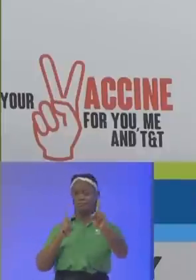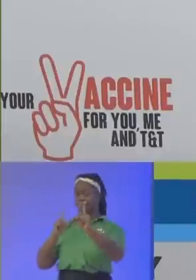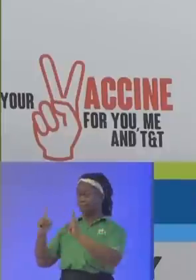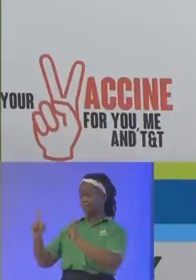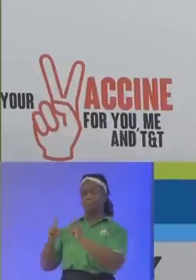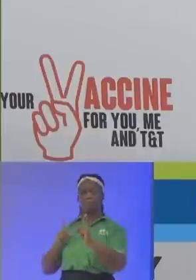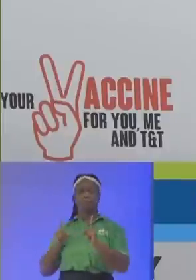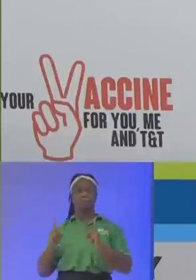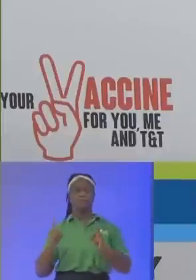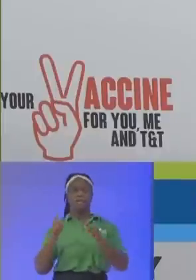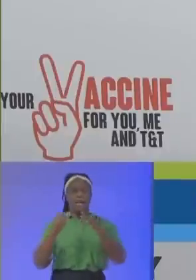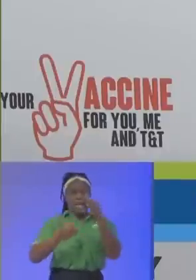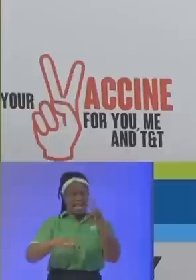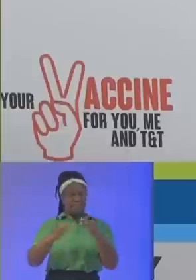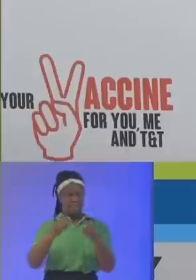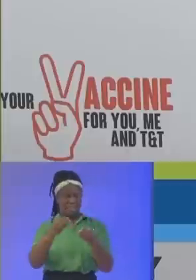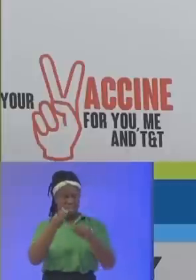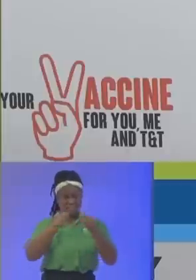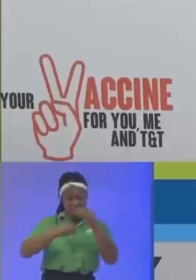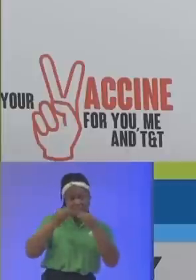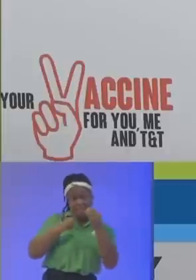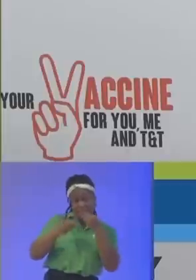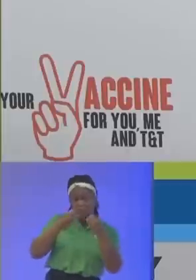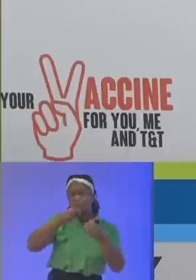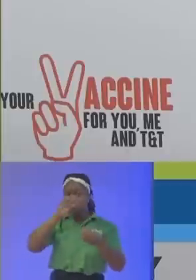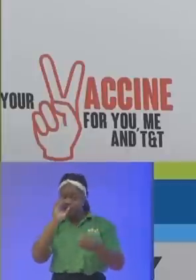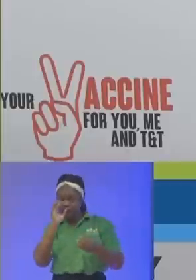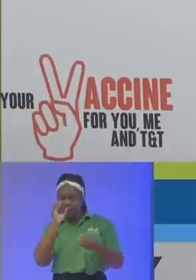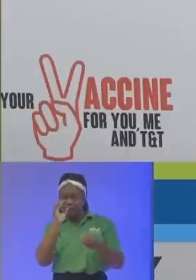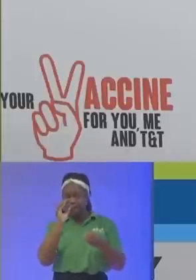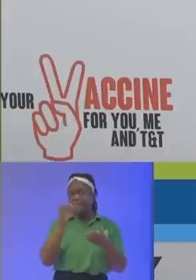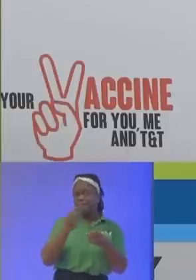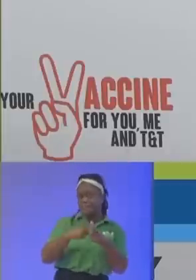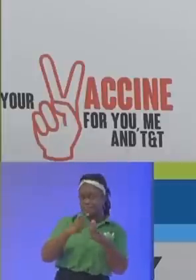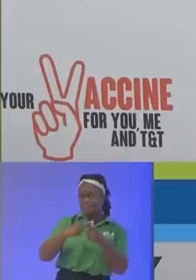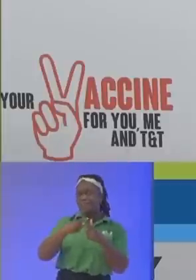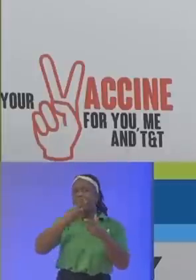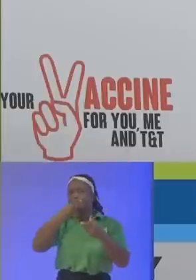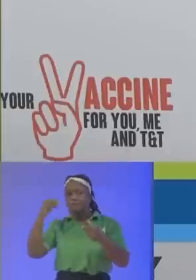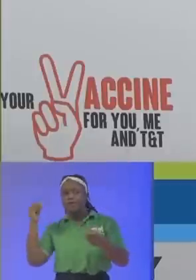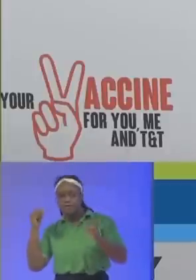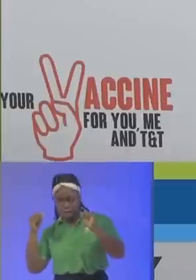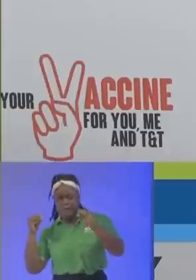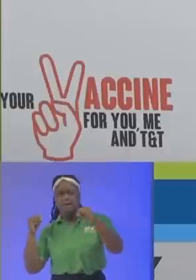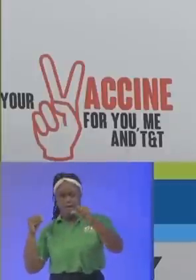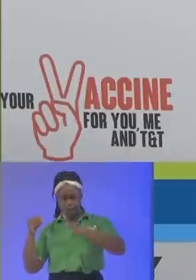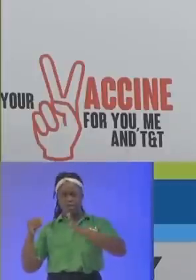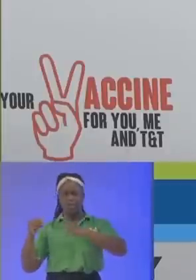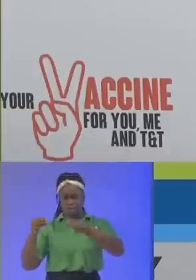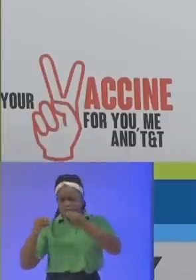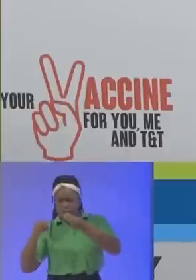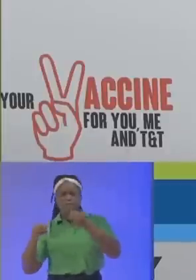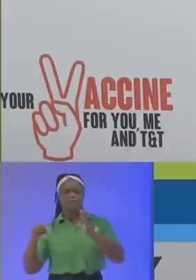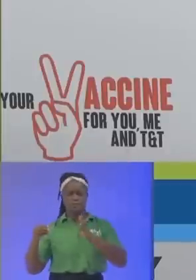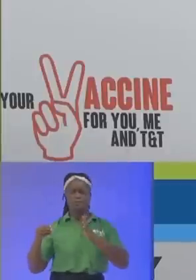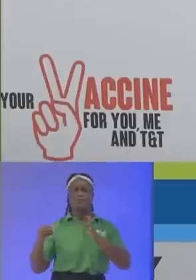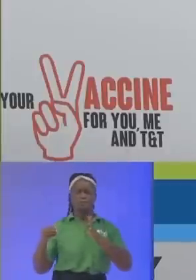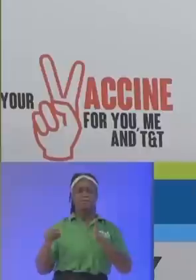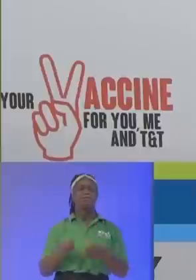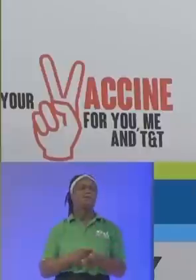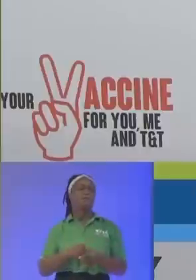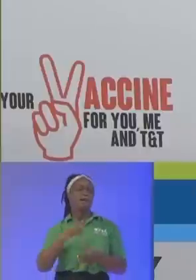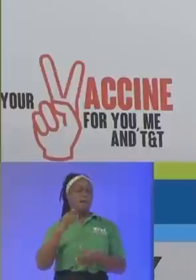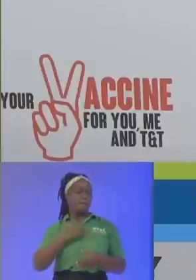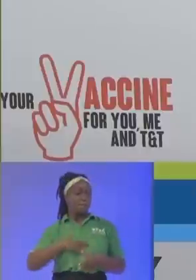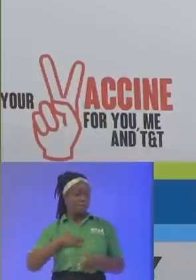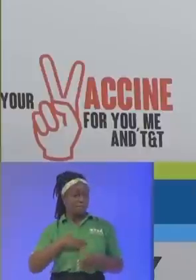an item, then obviously your mask comes on. But we do advise persons, once you're not eating and drinking, to please put your mask back on.